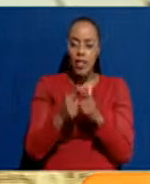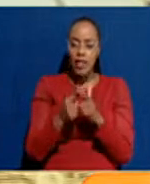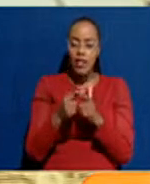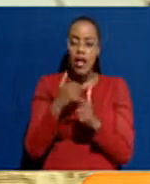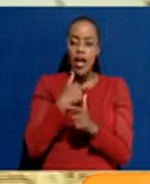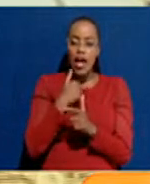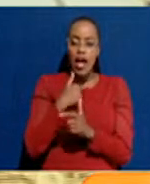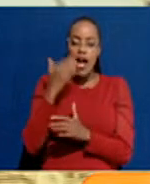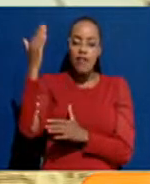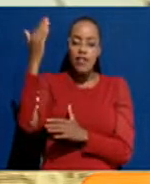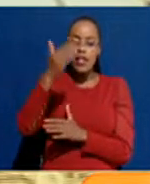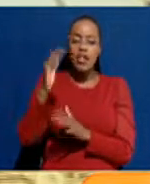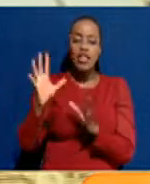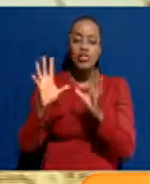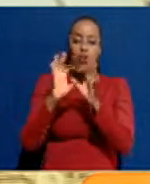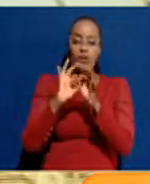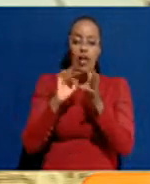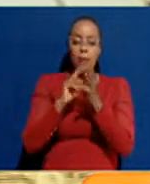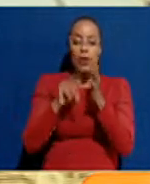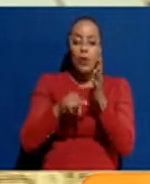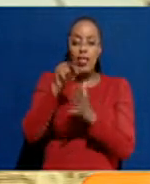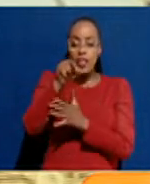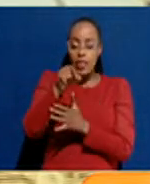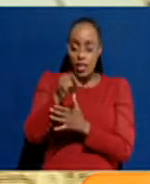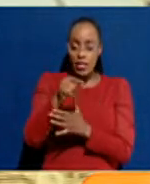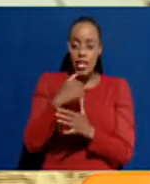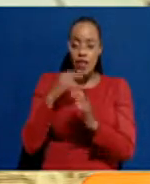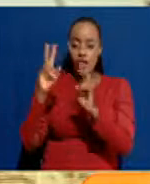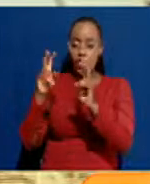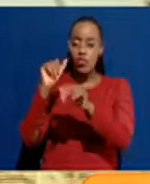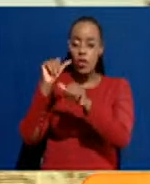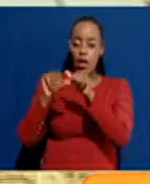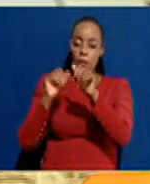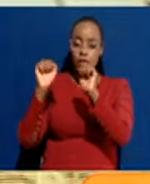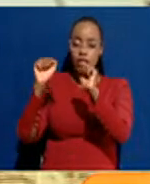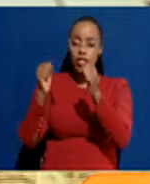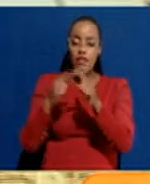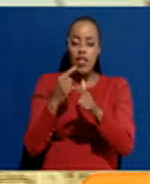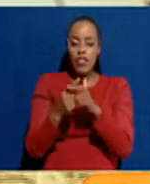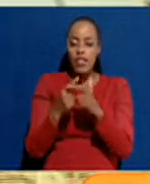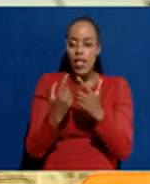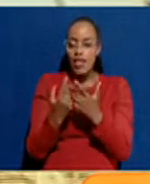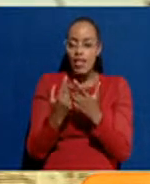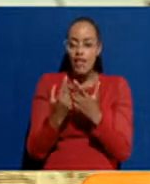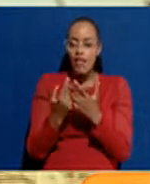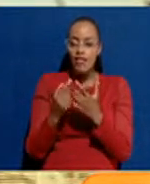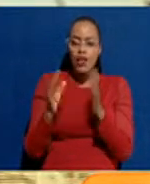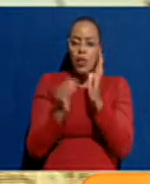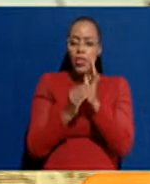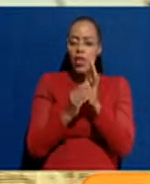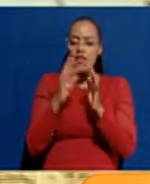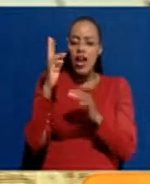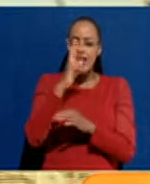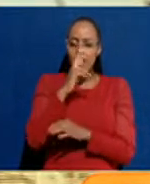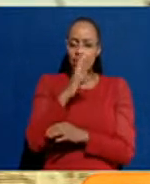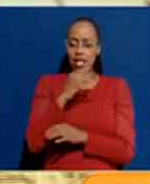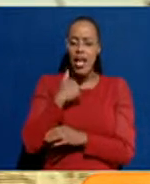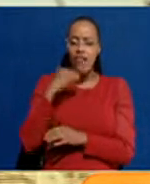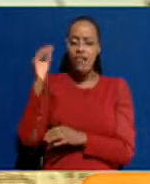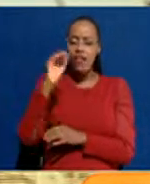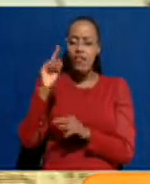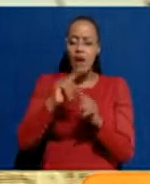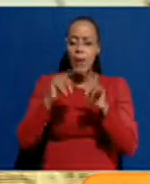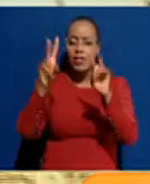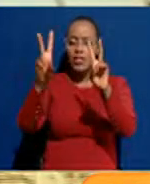a direct connections. So that meant, in terms of safety, mm-hmm. the installation is okay. So it's not posing any risk to the public. Okay. But we